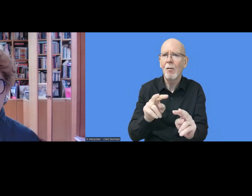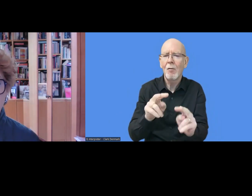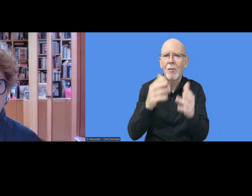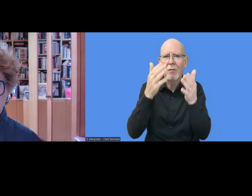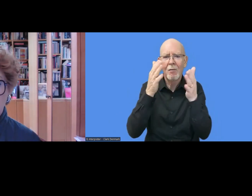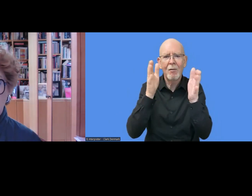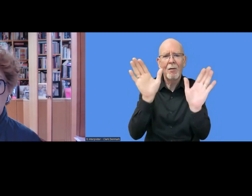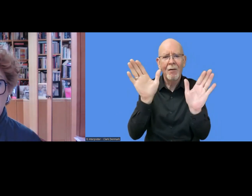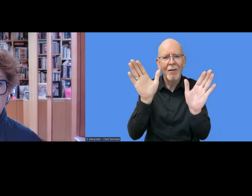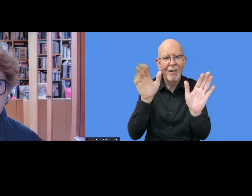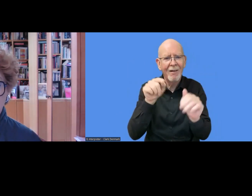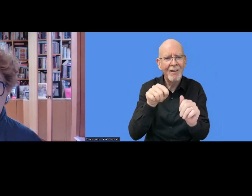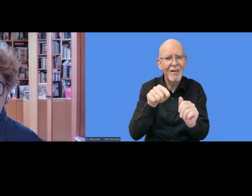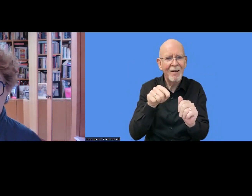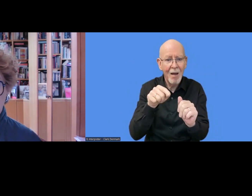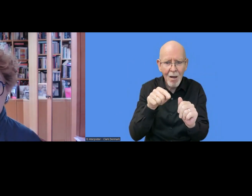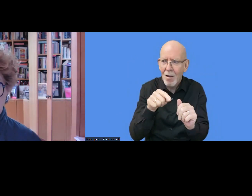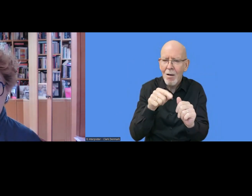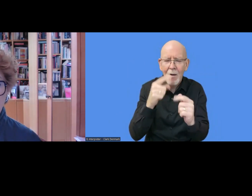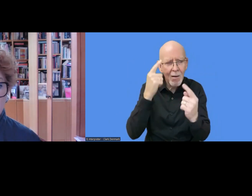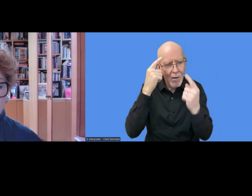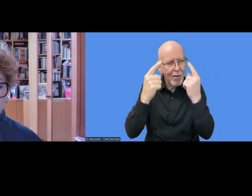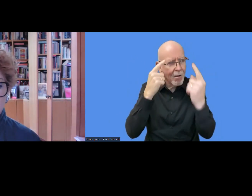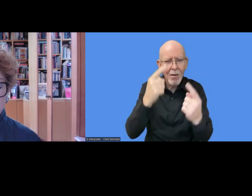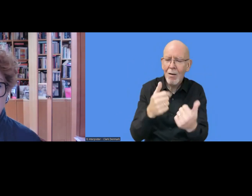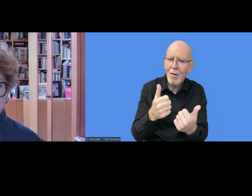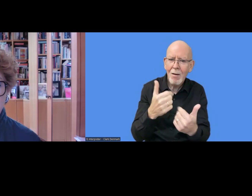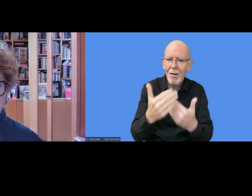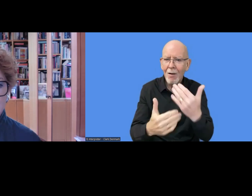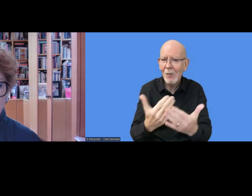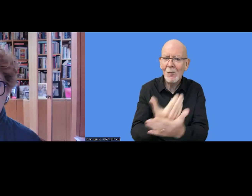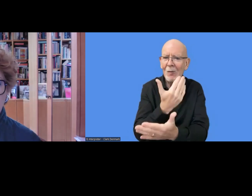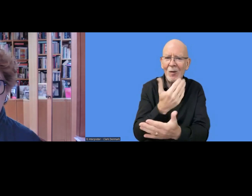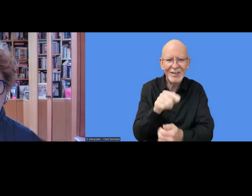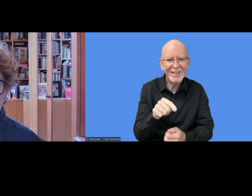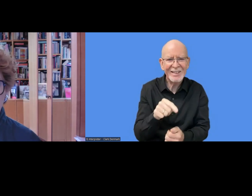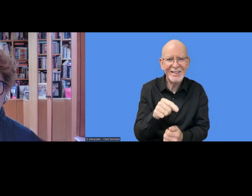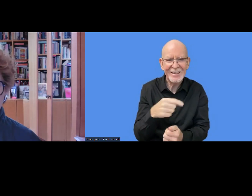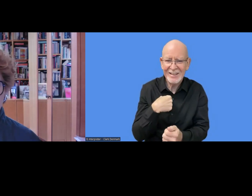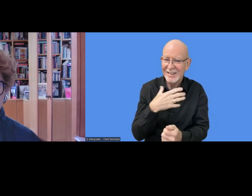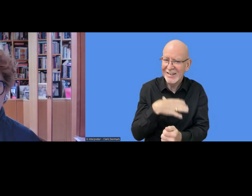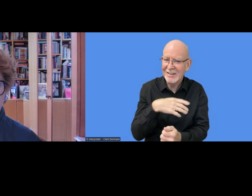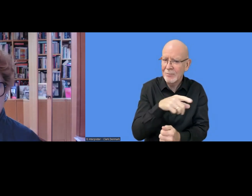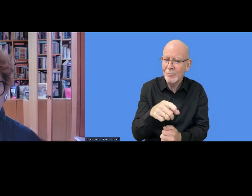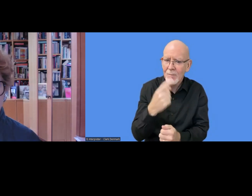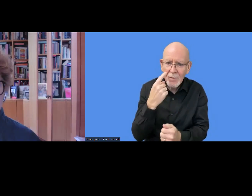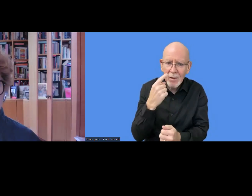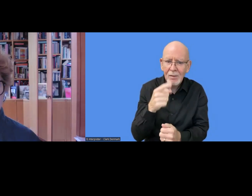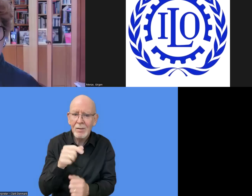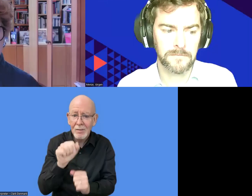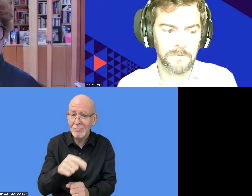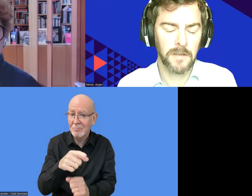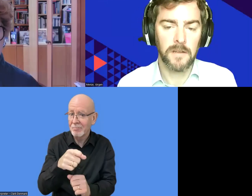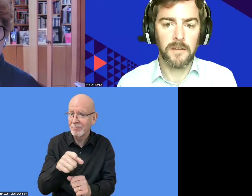because even if you're not an award winner, you have to be there. But I'm looking forward to seeing each and every one of your nominations. Thank you very